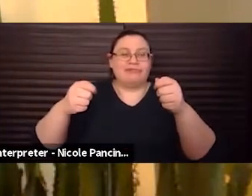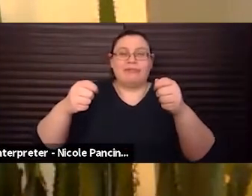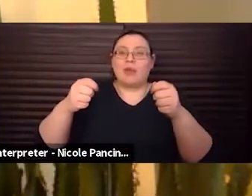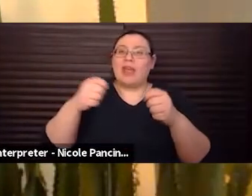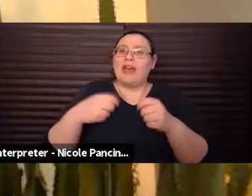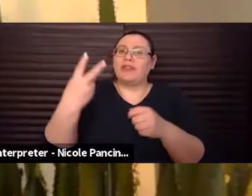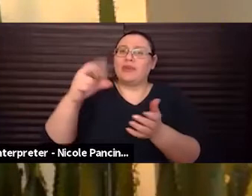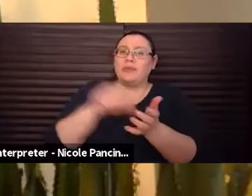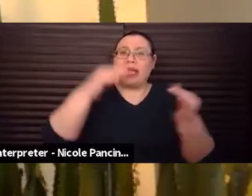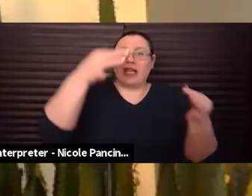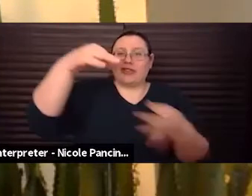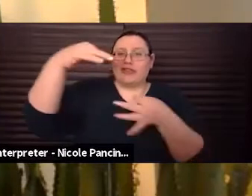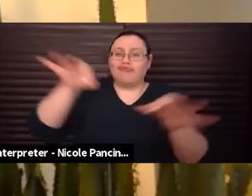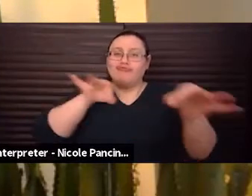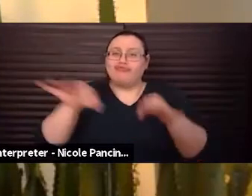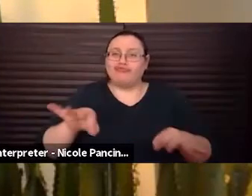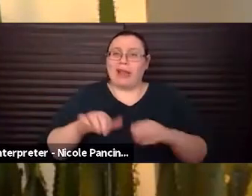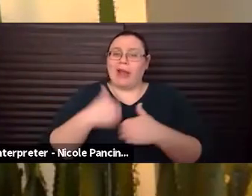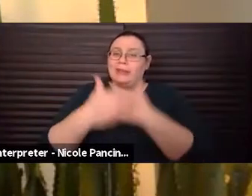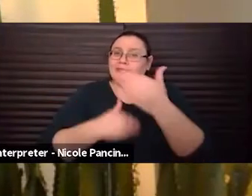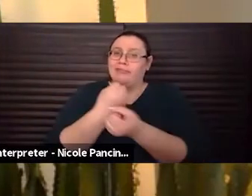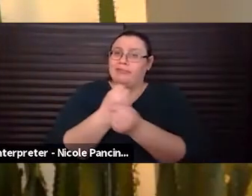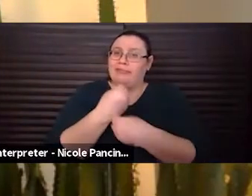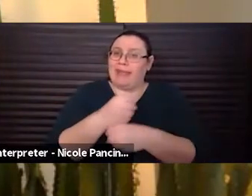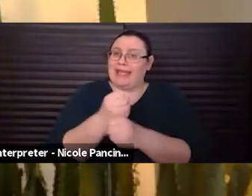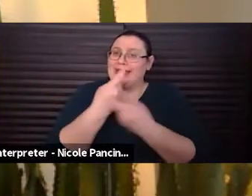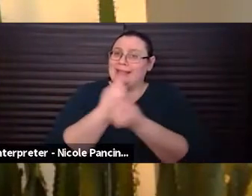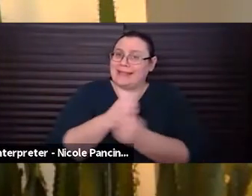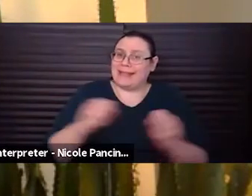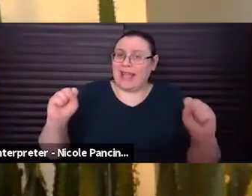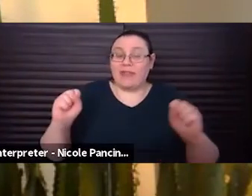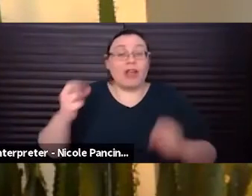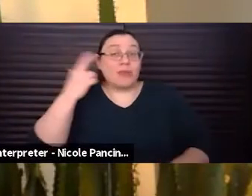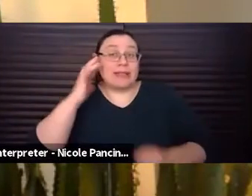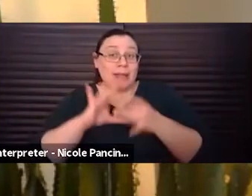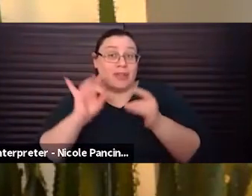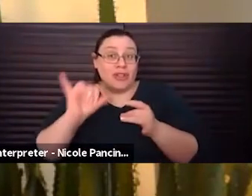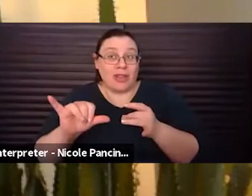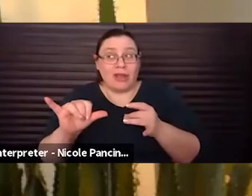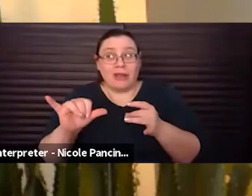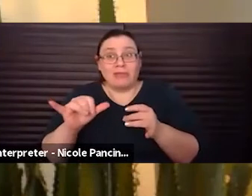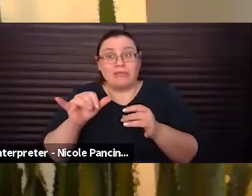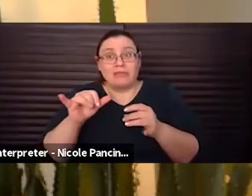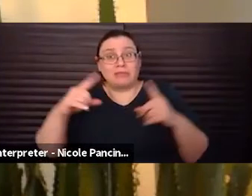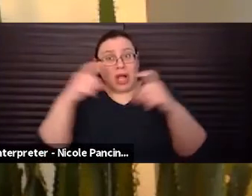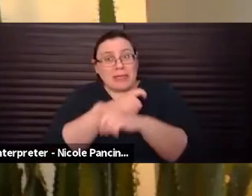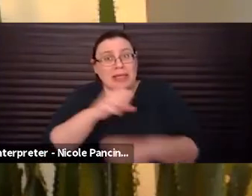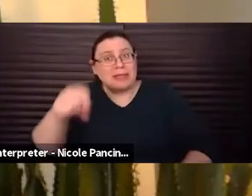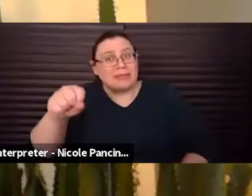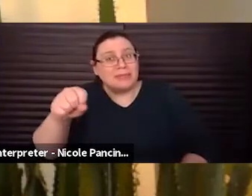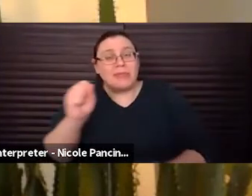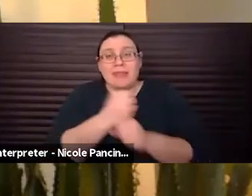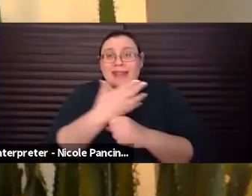on how to make it safe. The reason I say that is, yes, it's complicated to make things safe in the